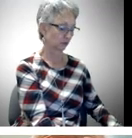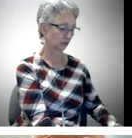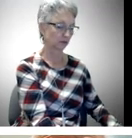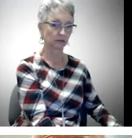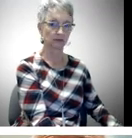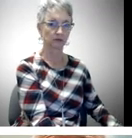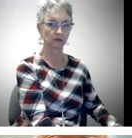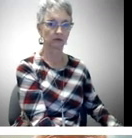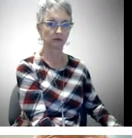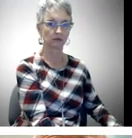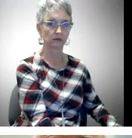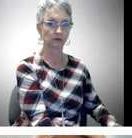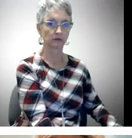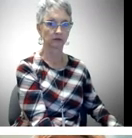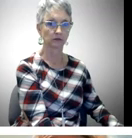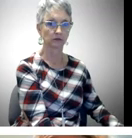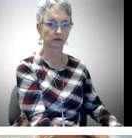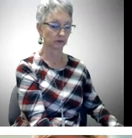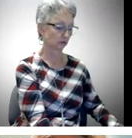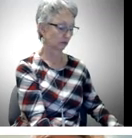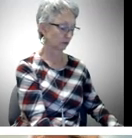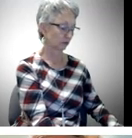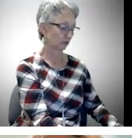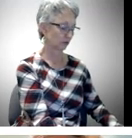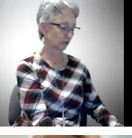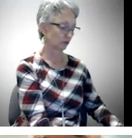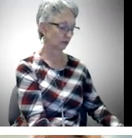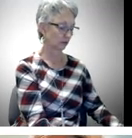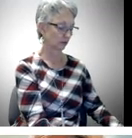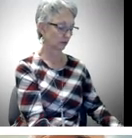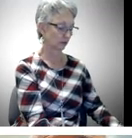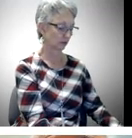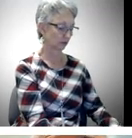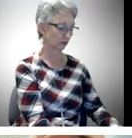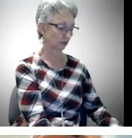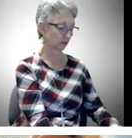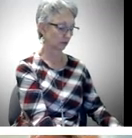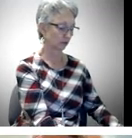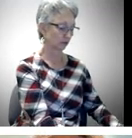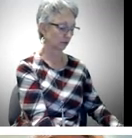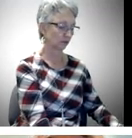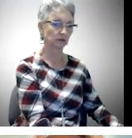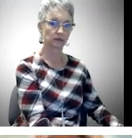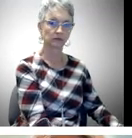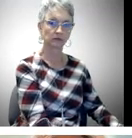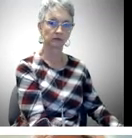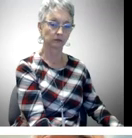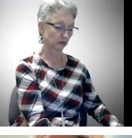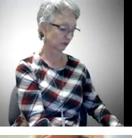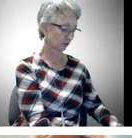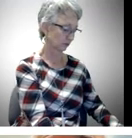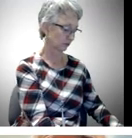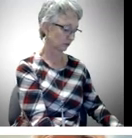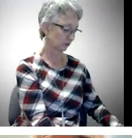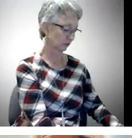we worked with the ARC and GRSDM to try to work on that language. So, and it's evolving. I mean, I'm not wedded